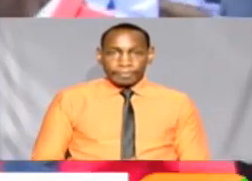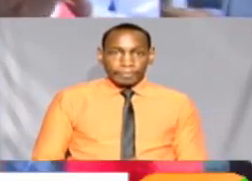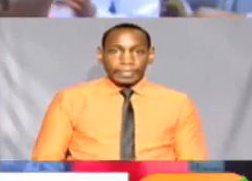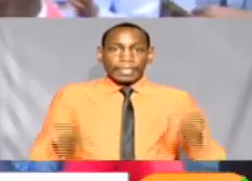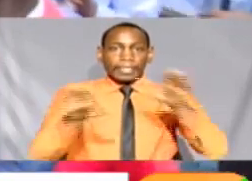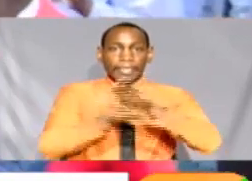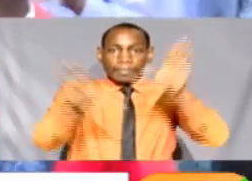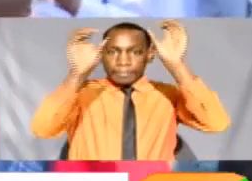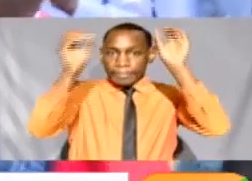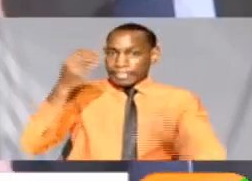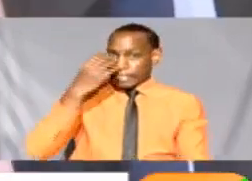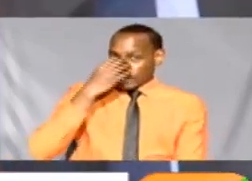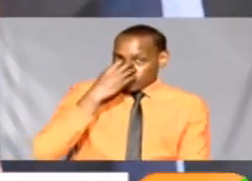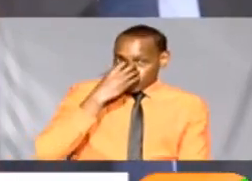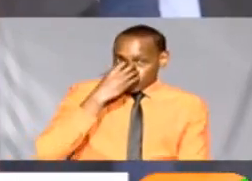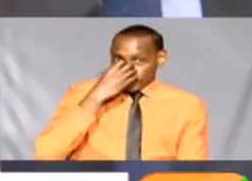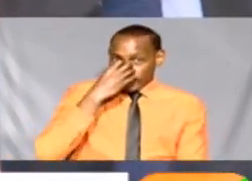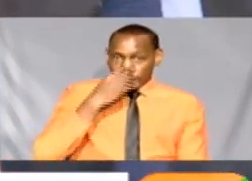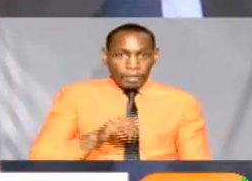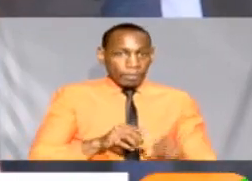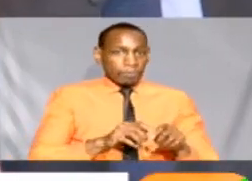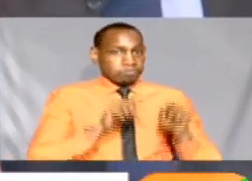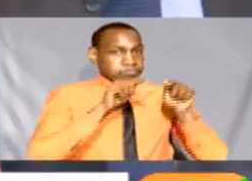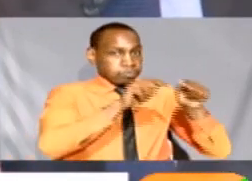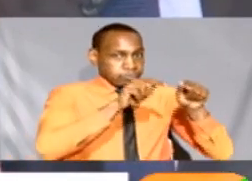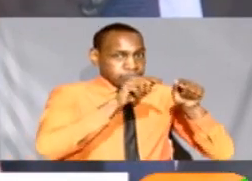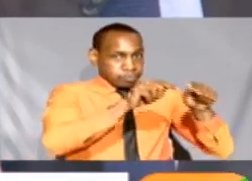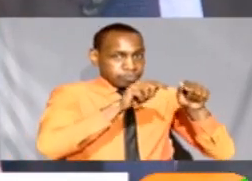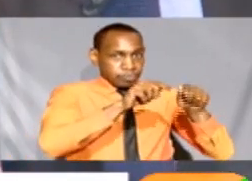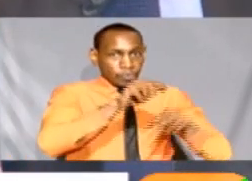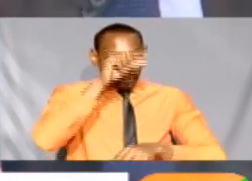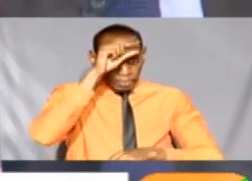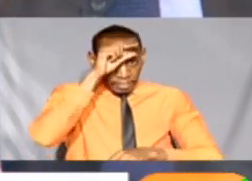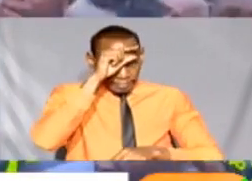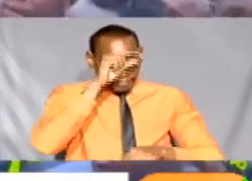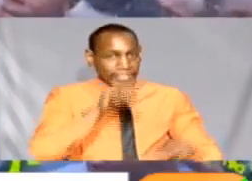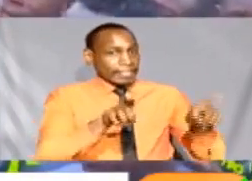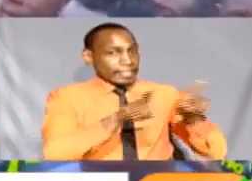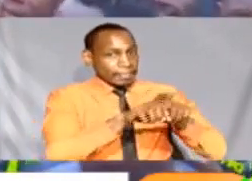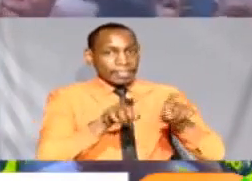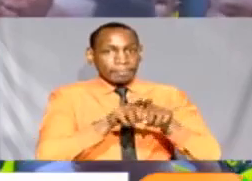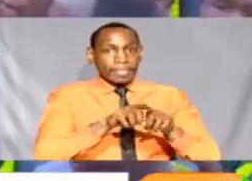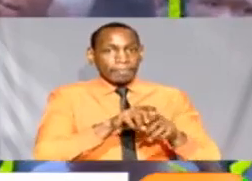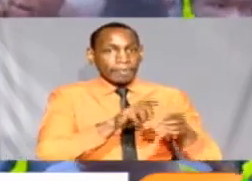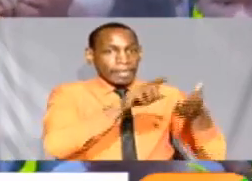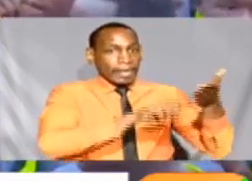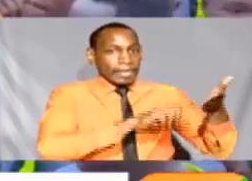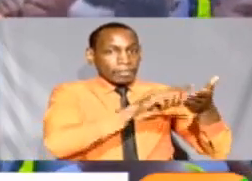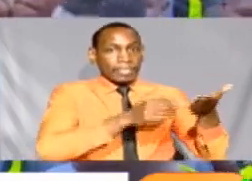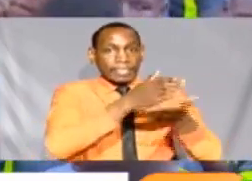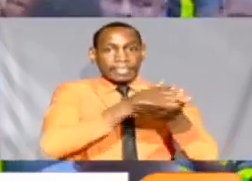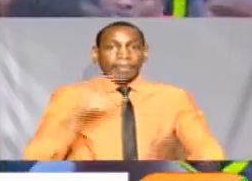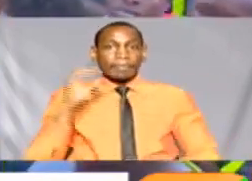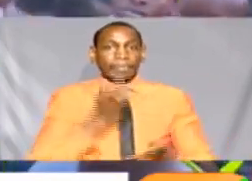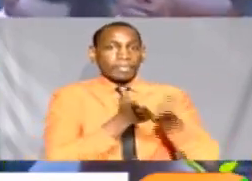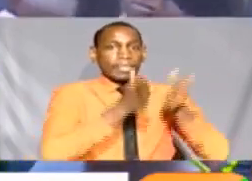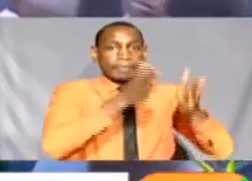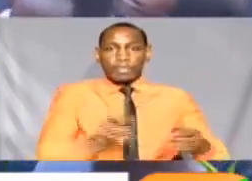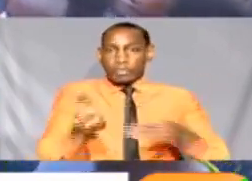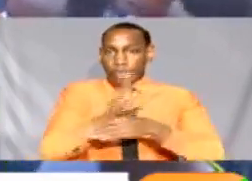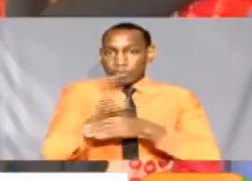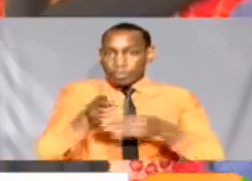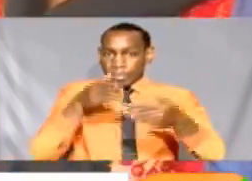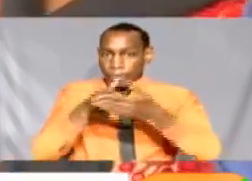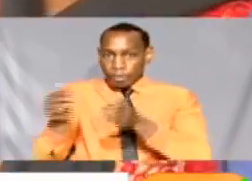Deputy President William Ruto firing right inside the government he sits in, accusing some civil servants of being used to block